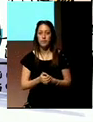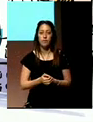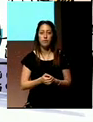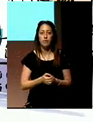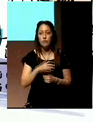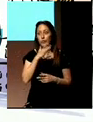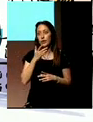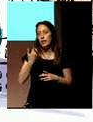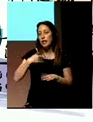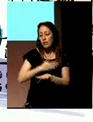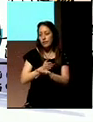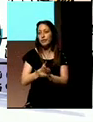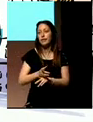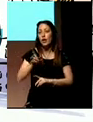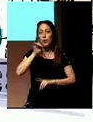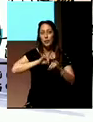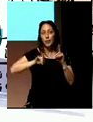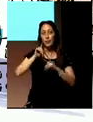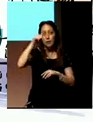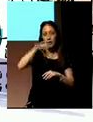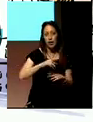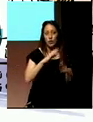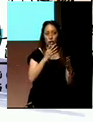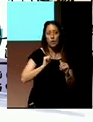And we have started a bit late.